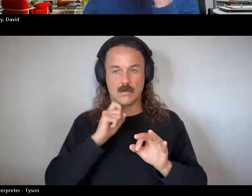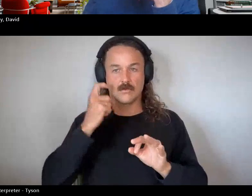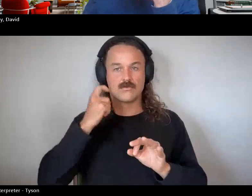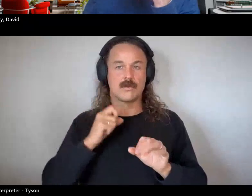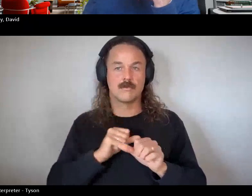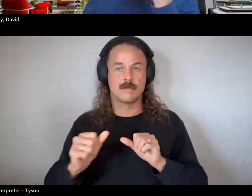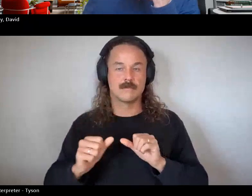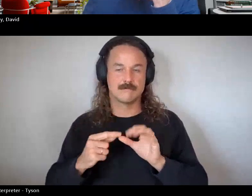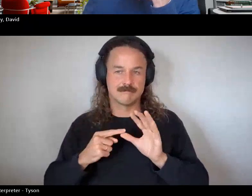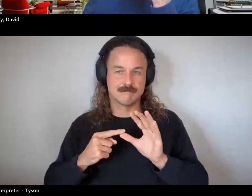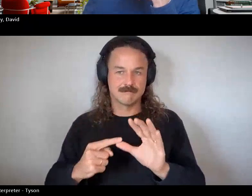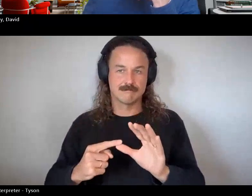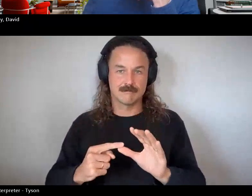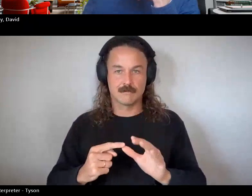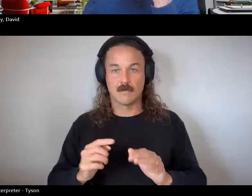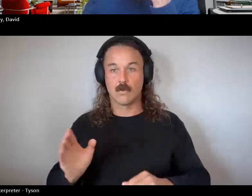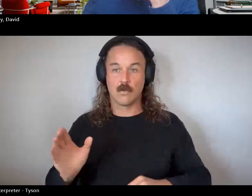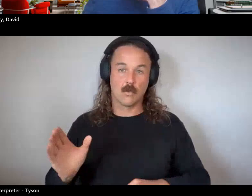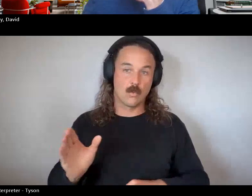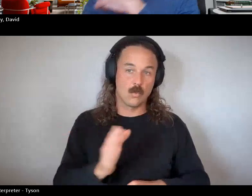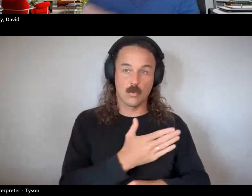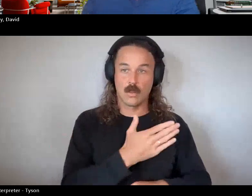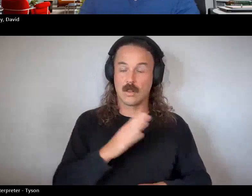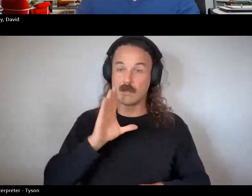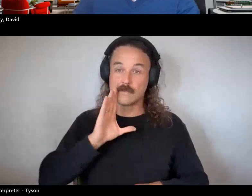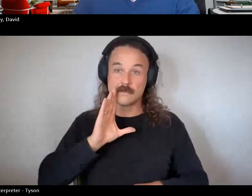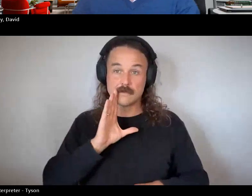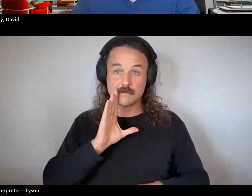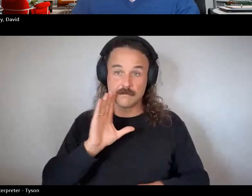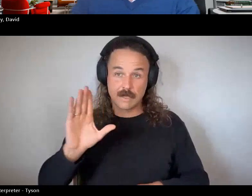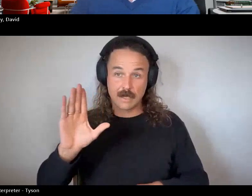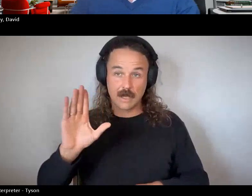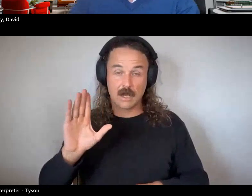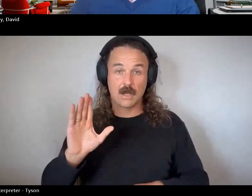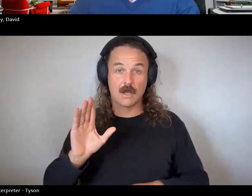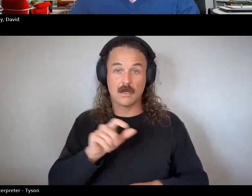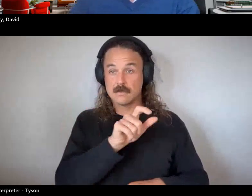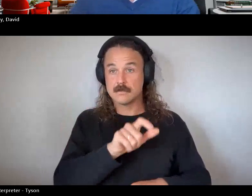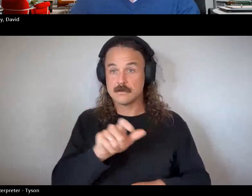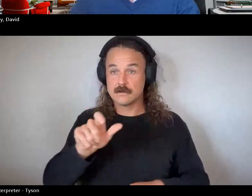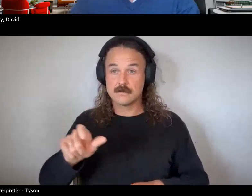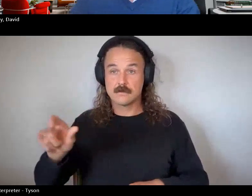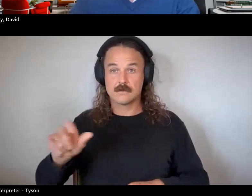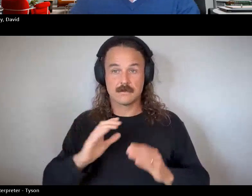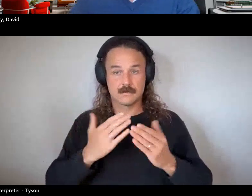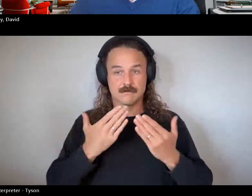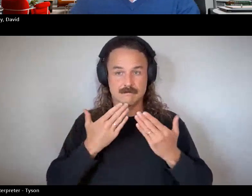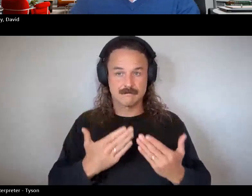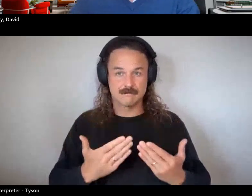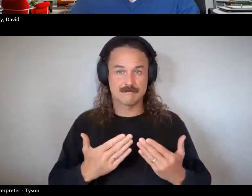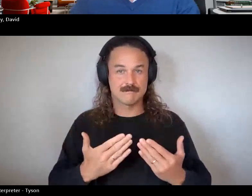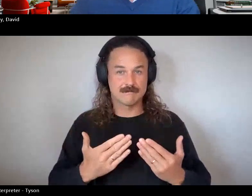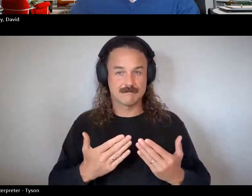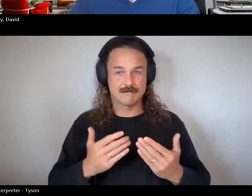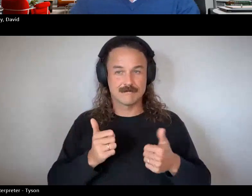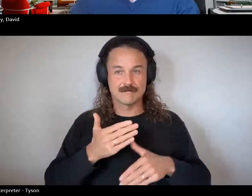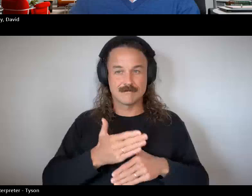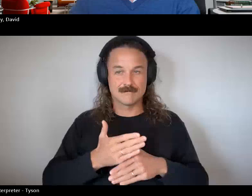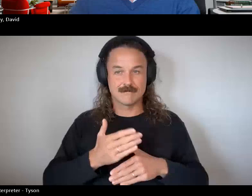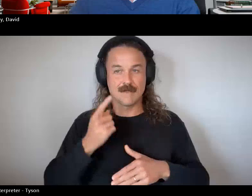to thank all the speakers. Well done. I think we've all got to work better at trying to communicate in